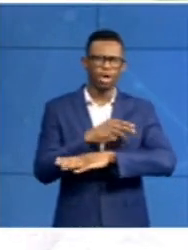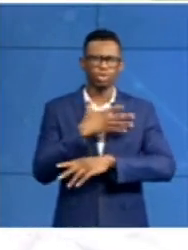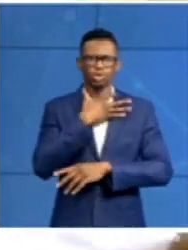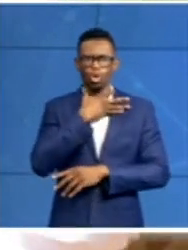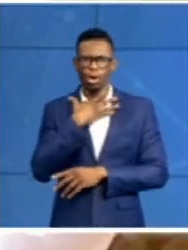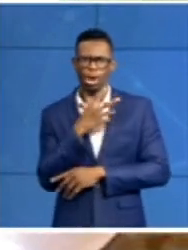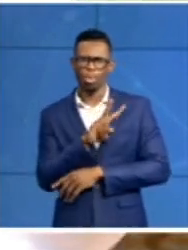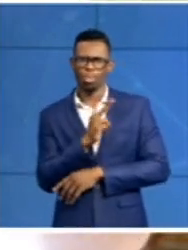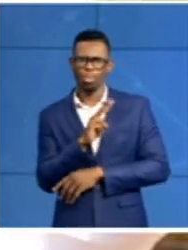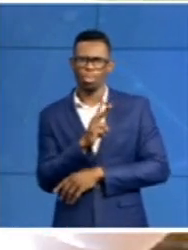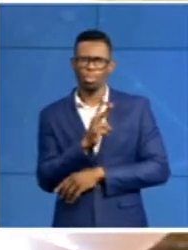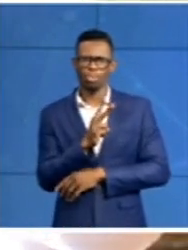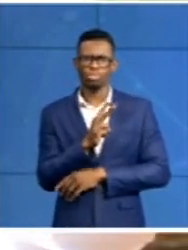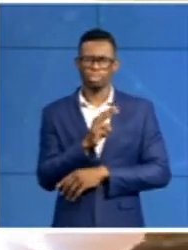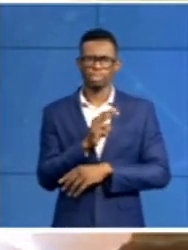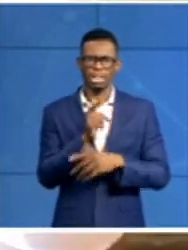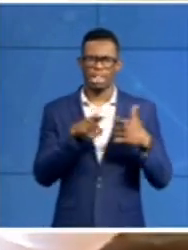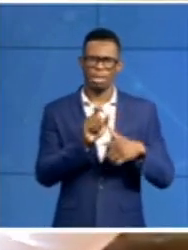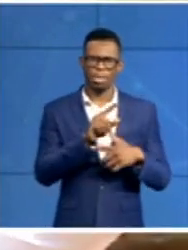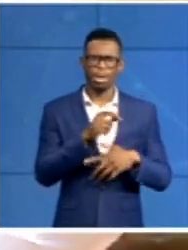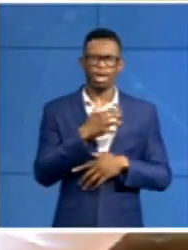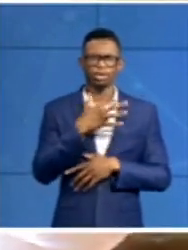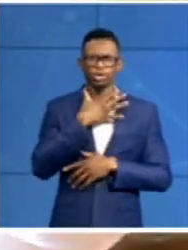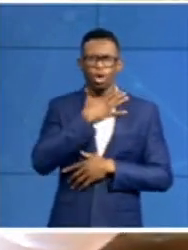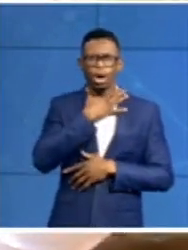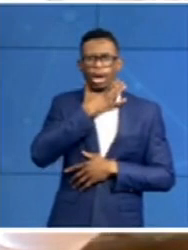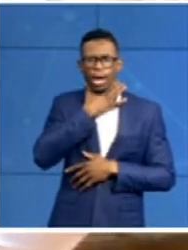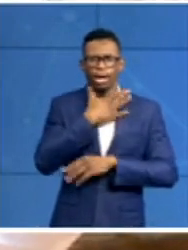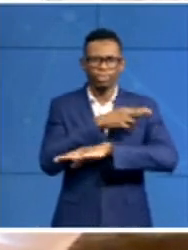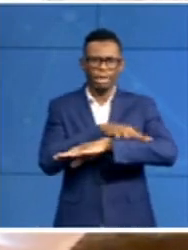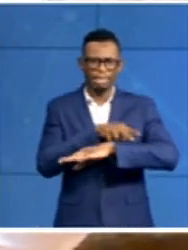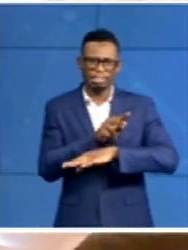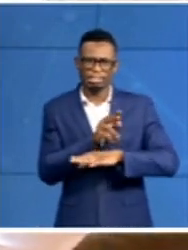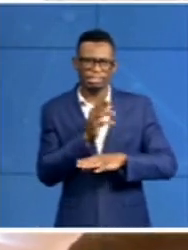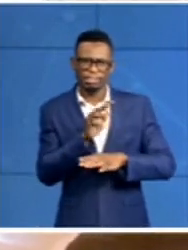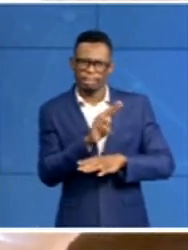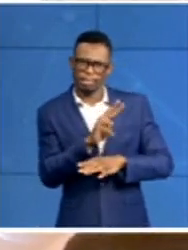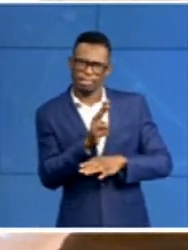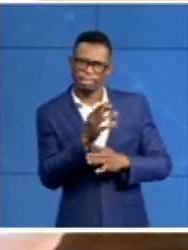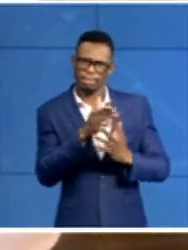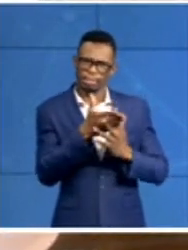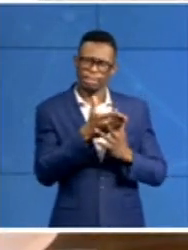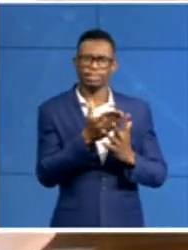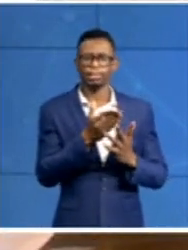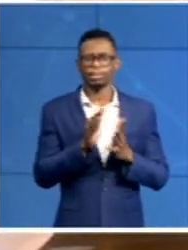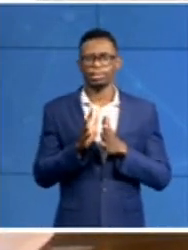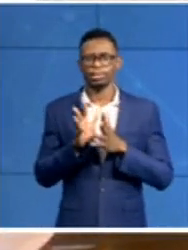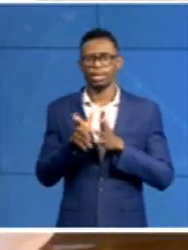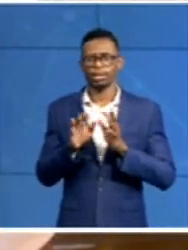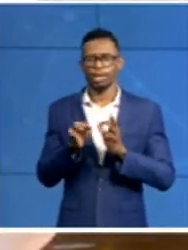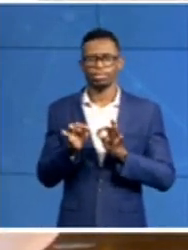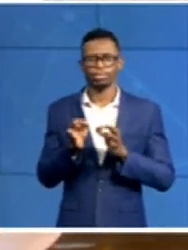flute ndori chiti chine ndanga chiumbela nga manda ka minister ndandikombera nda vamwe vana vana vori vabhalelo fanana